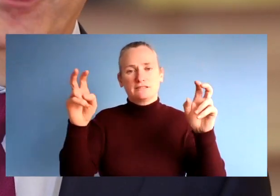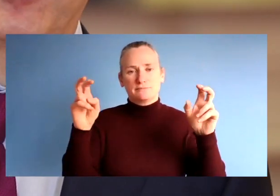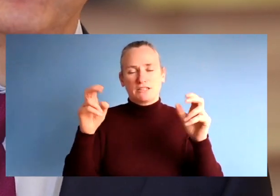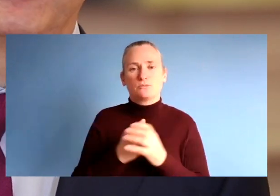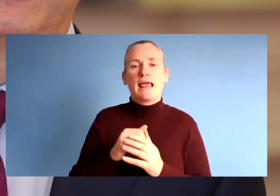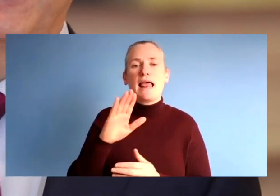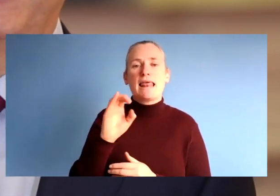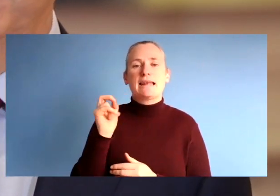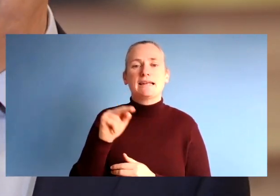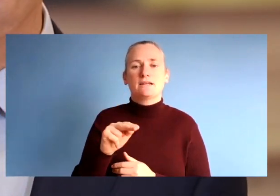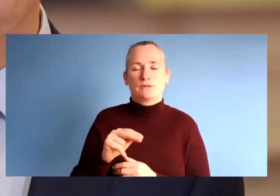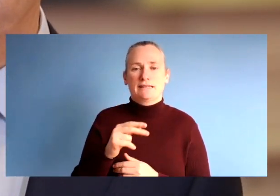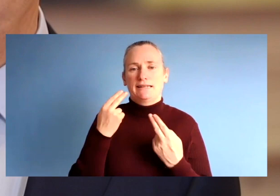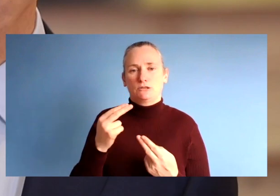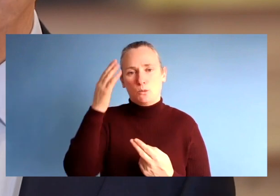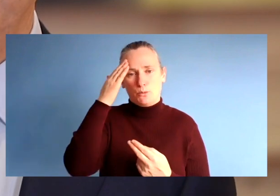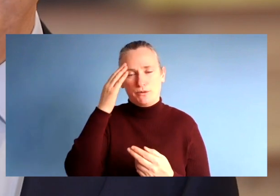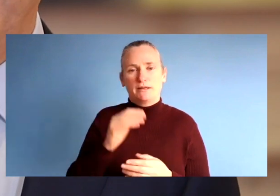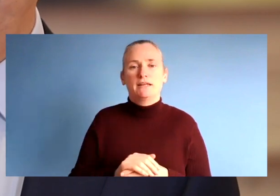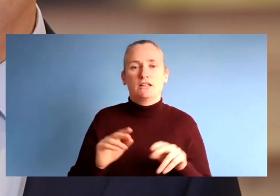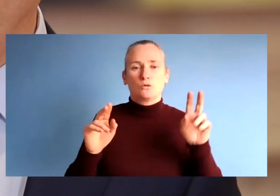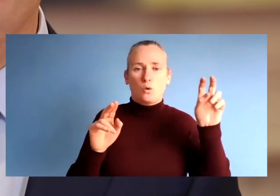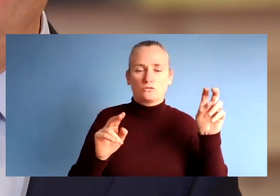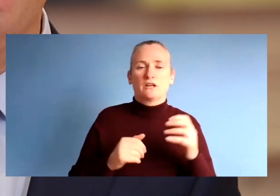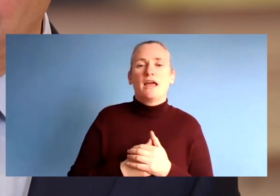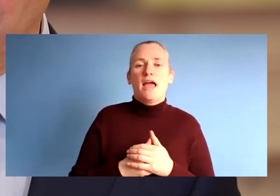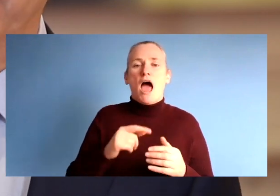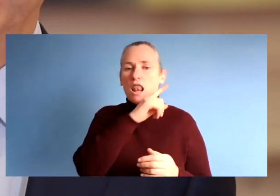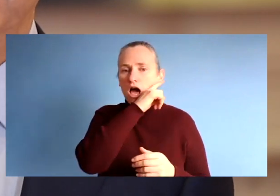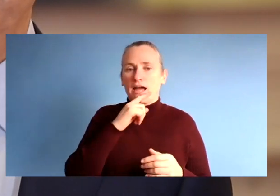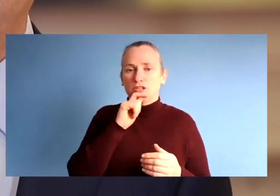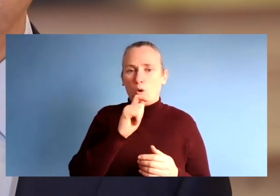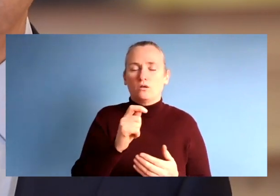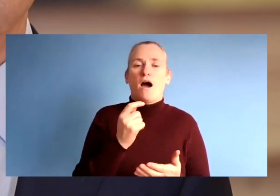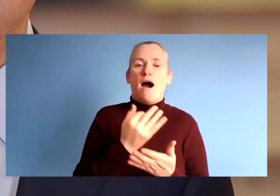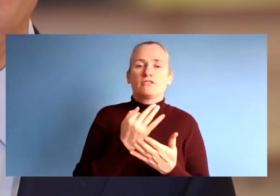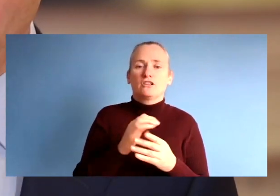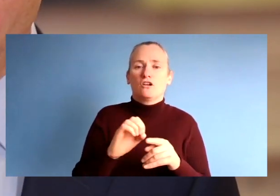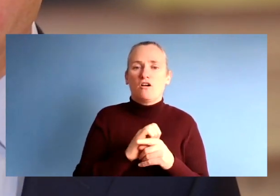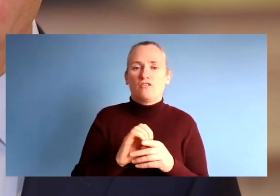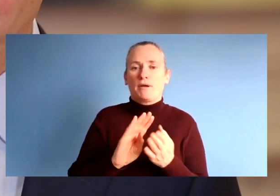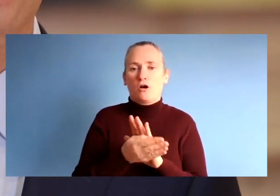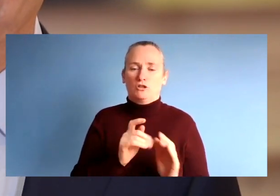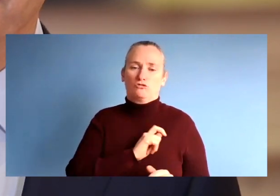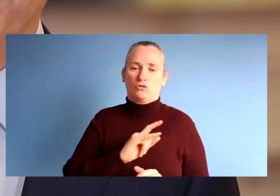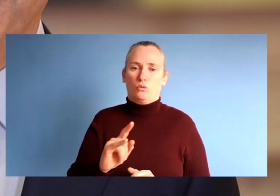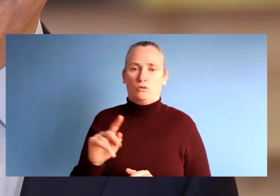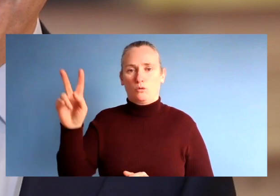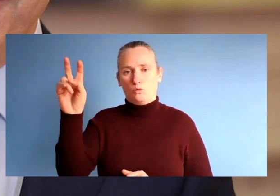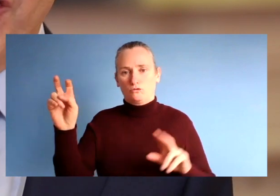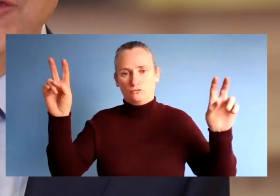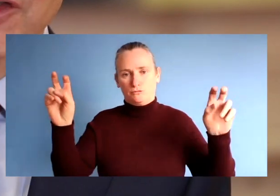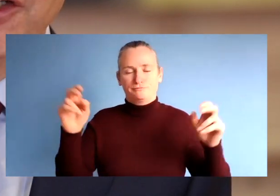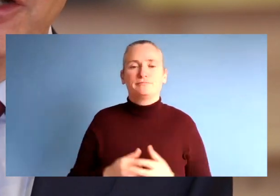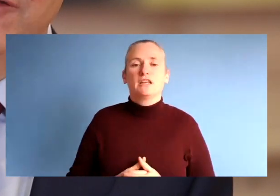to be aware of, and it is this, and I quote, "A lie told often enough becomes the truth," unquote.